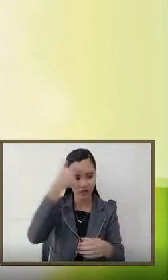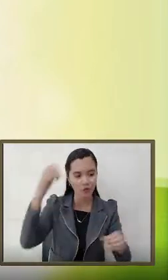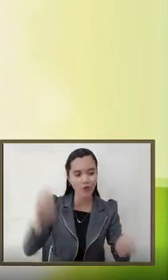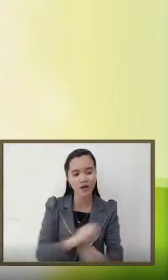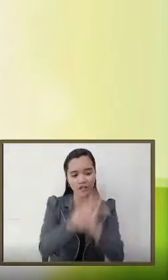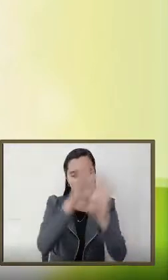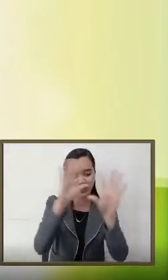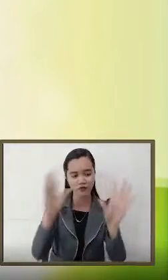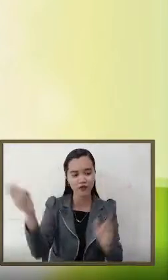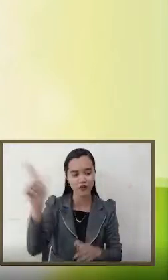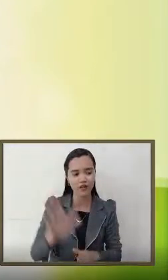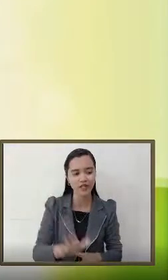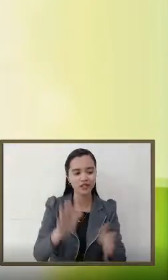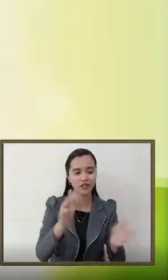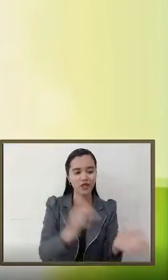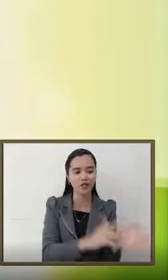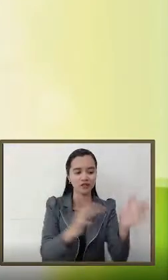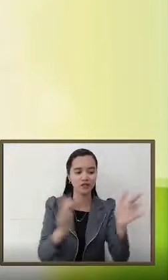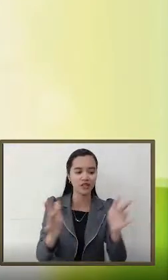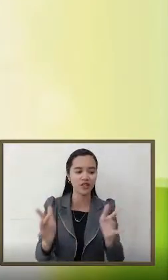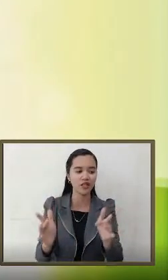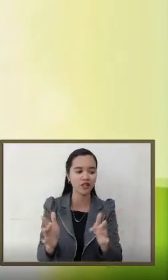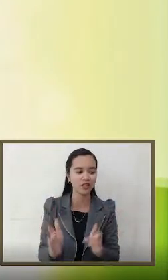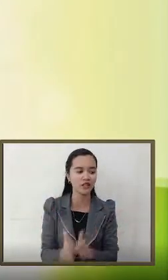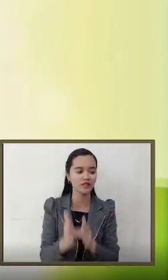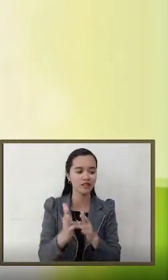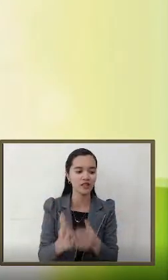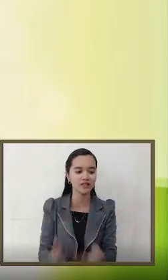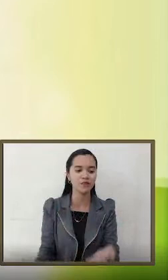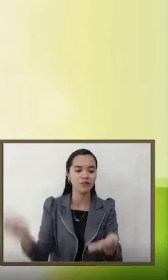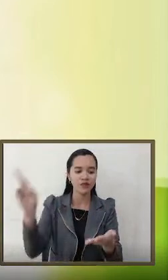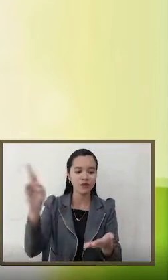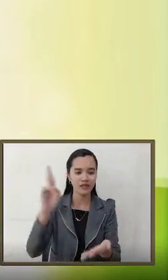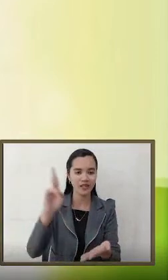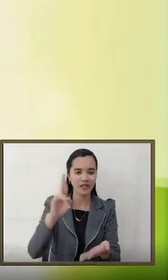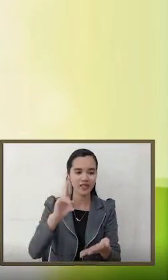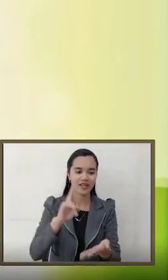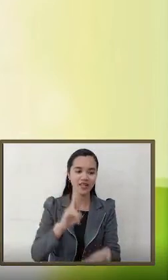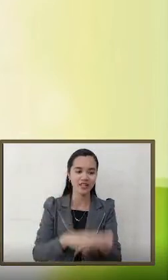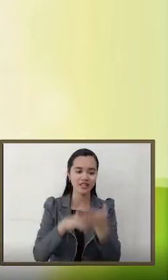For the wonderful grace of Jesus